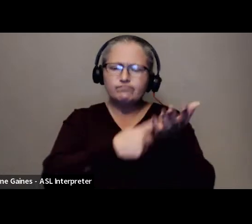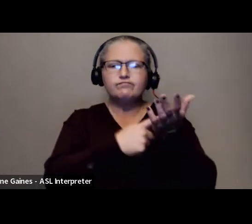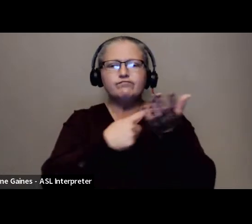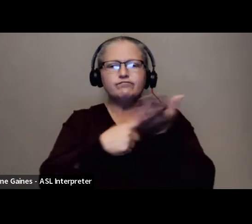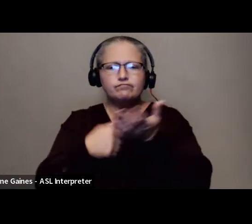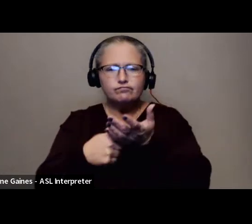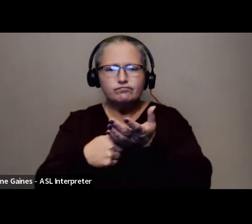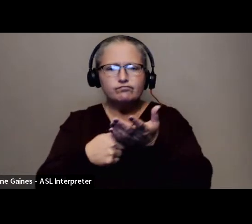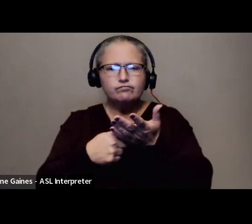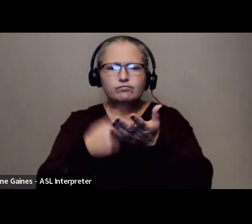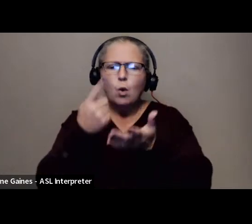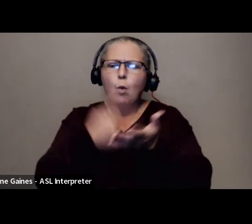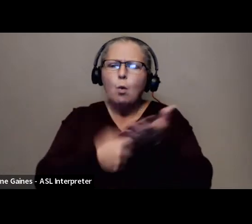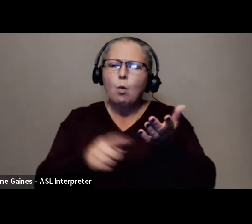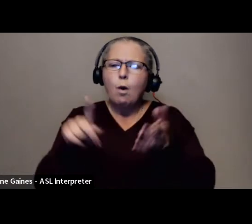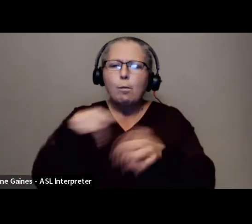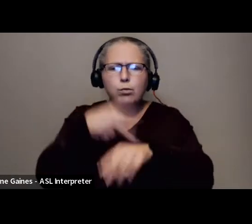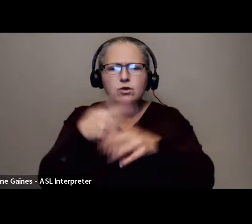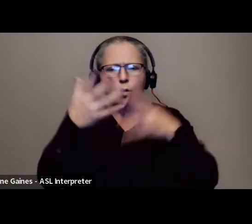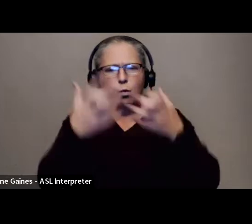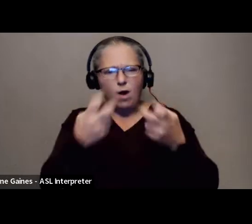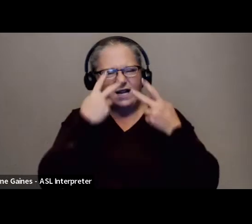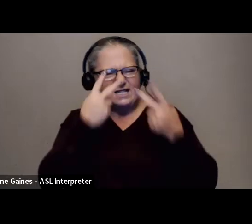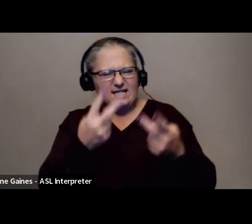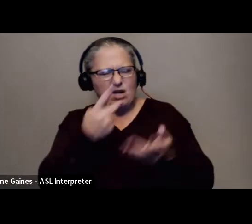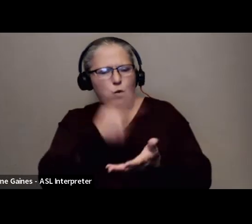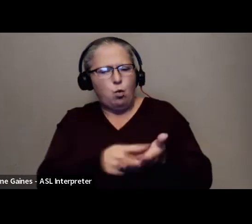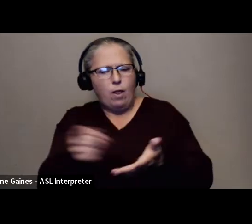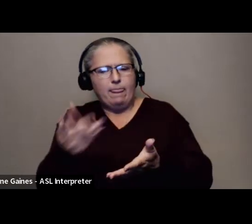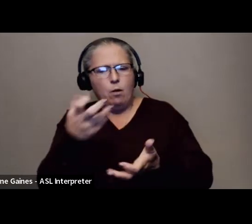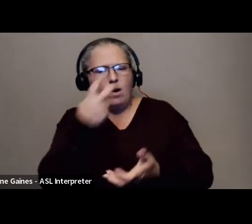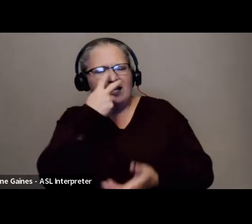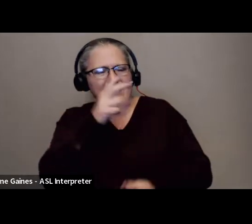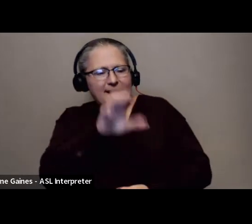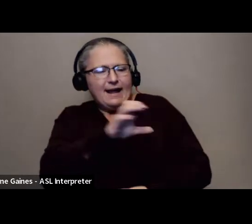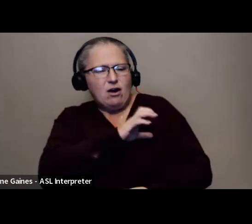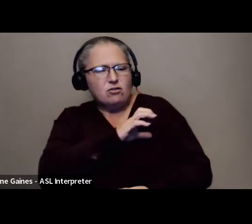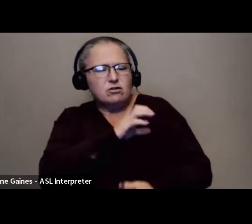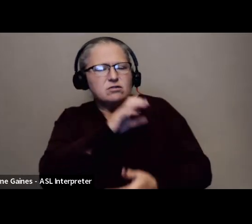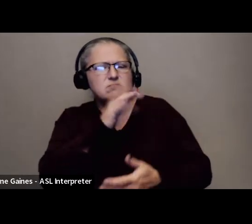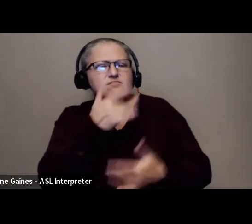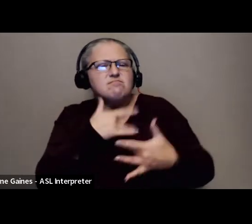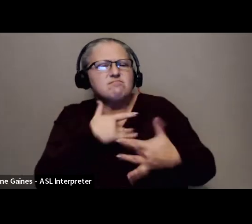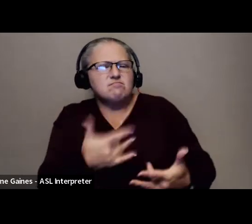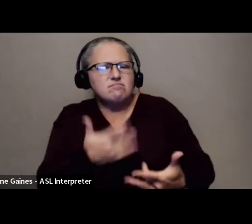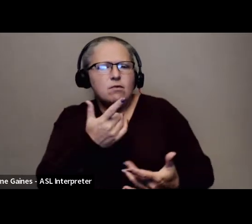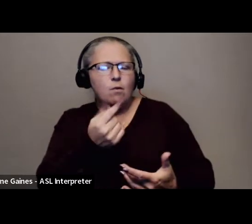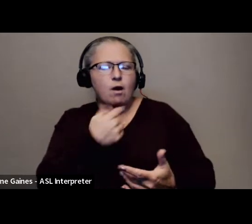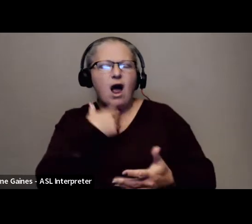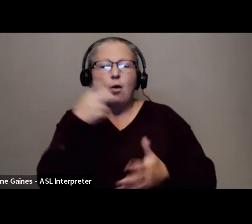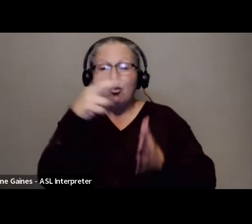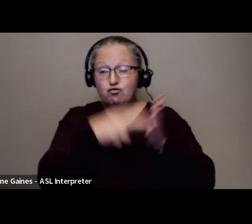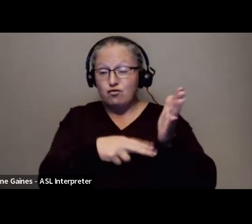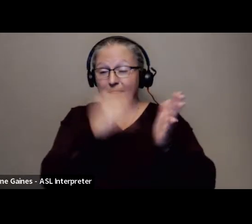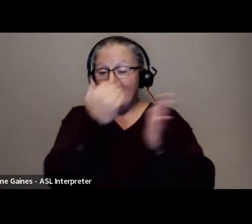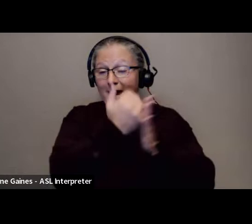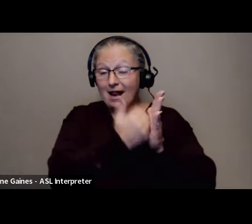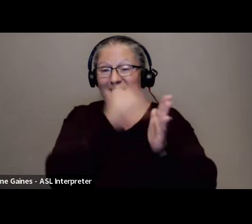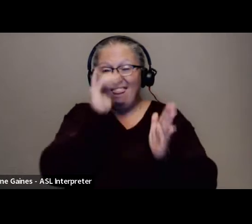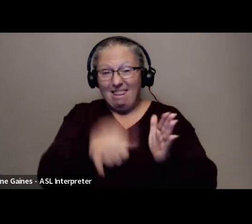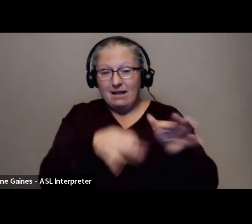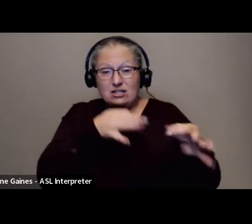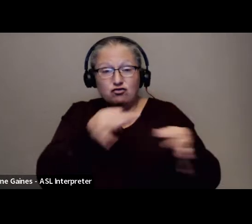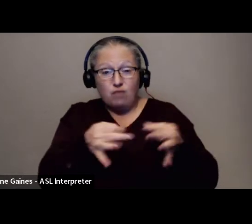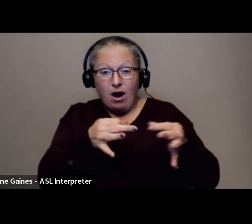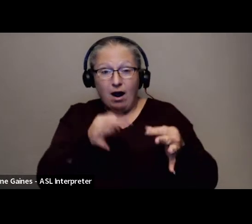discussed what they wanted to see. What were the attributes, the characteristics, the traits? And I want to read you this list because this